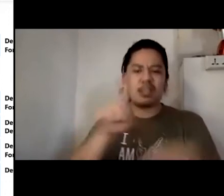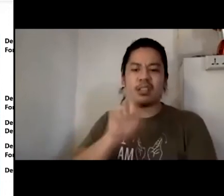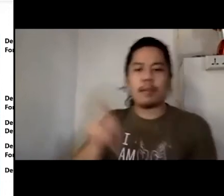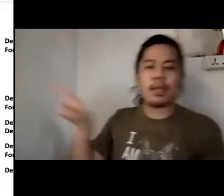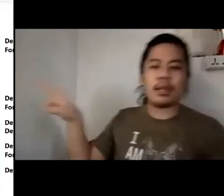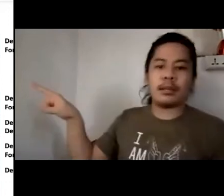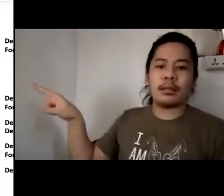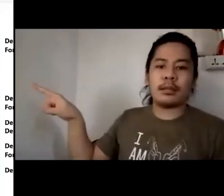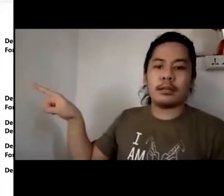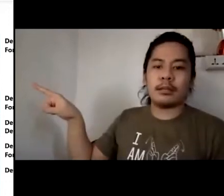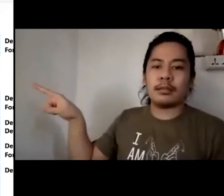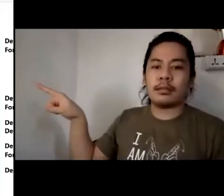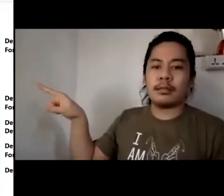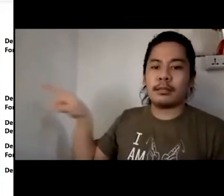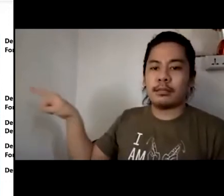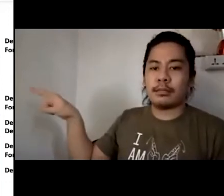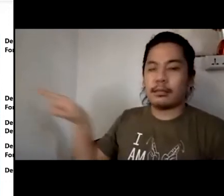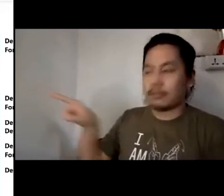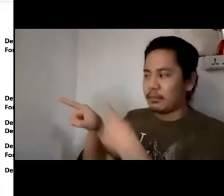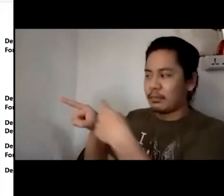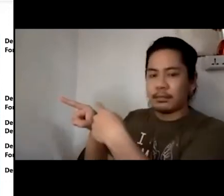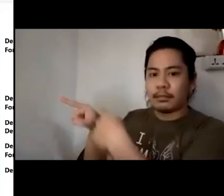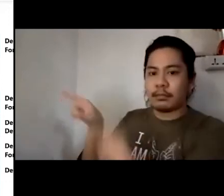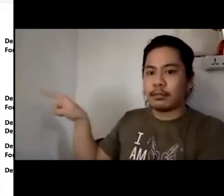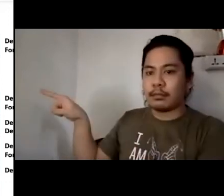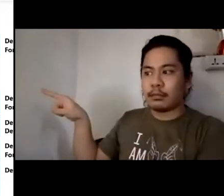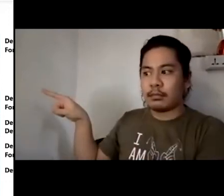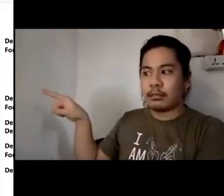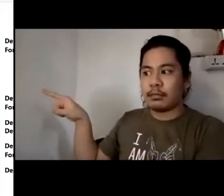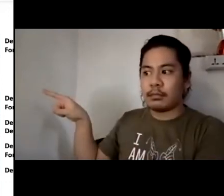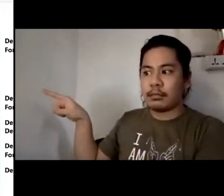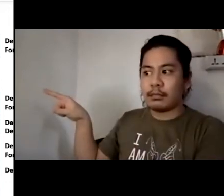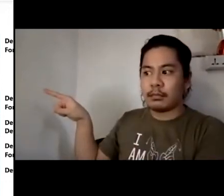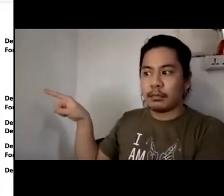His and her rather. Mm-hmm.